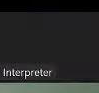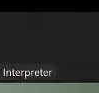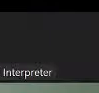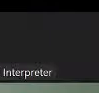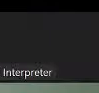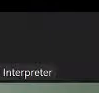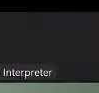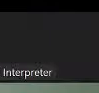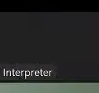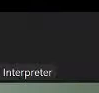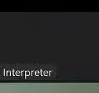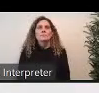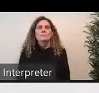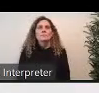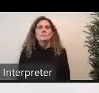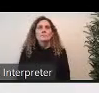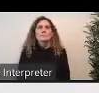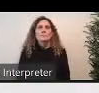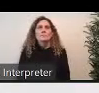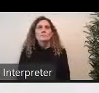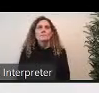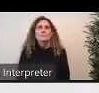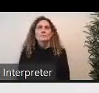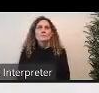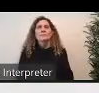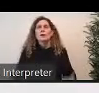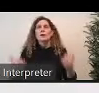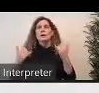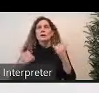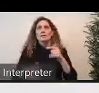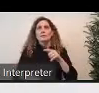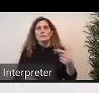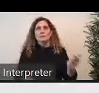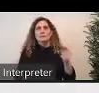Thank you, Shannon. Up next, we have Darren Rausch from Greenfield.